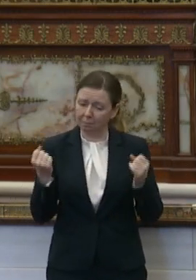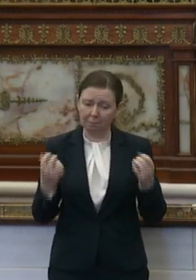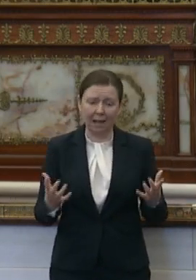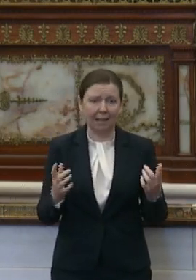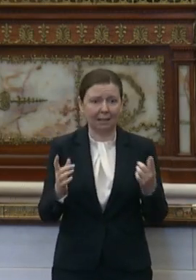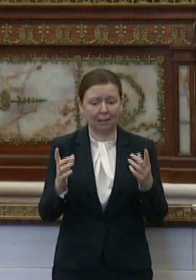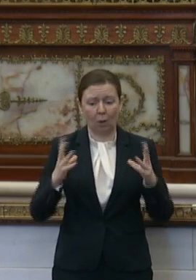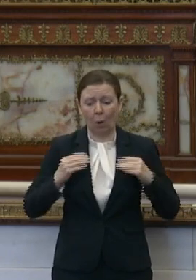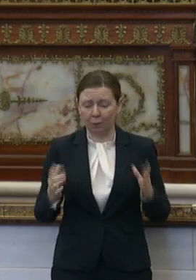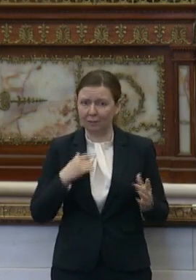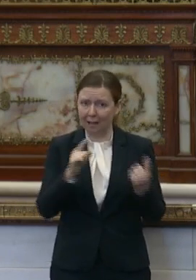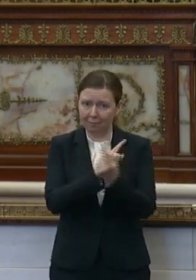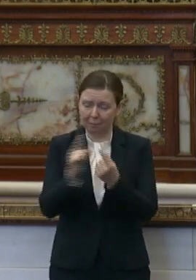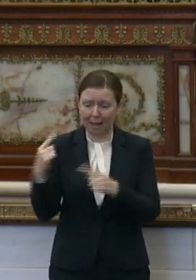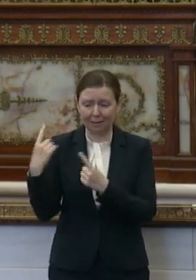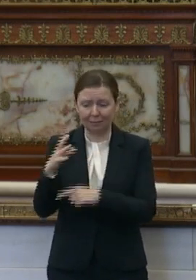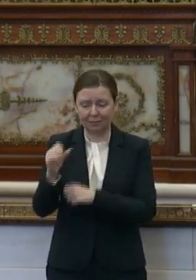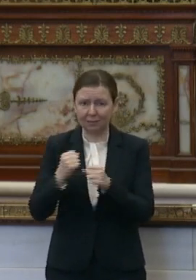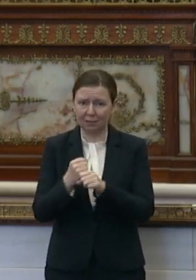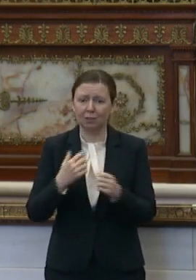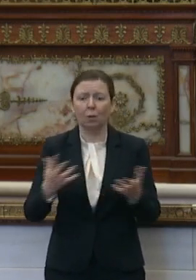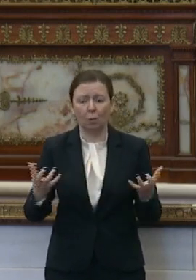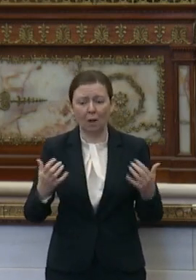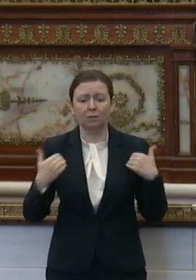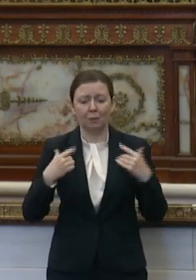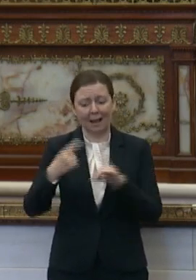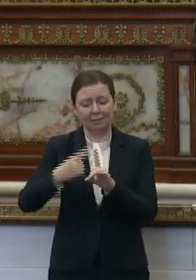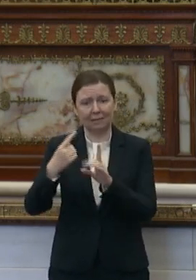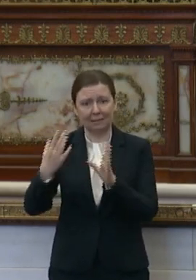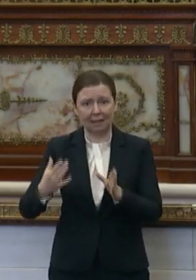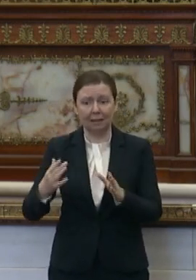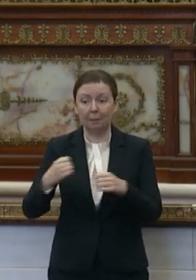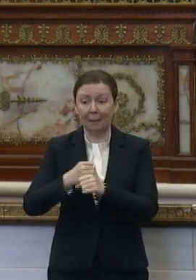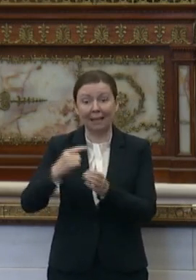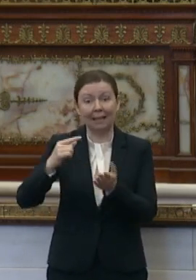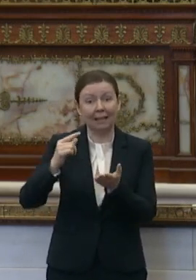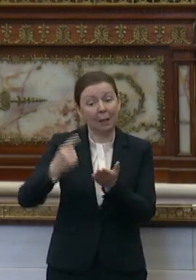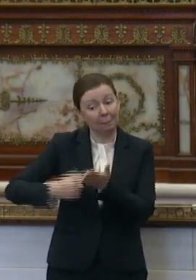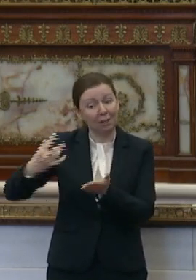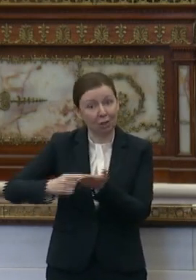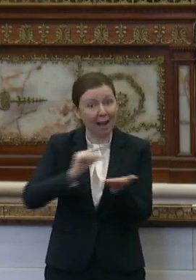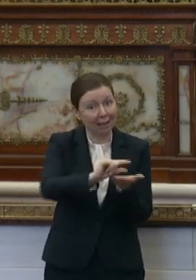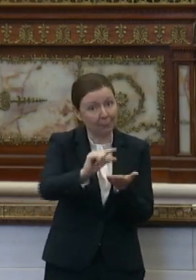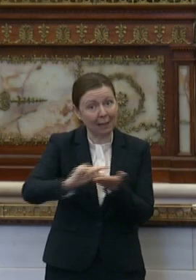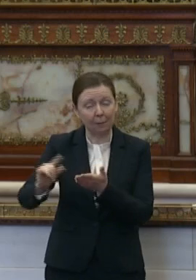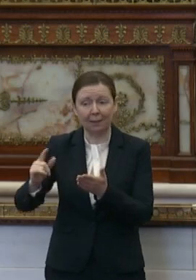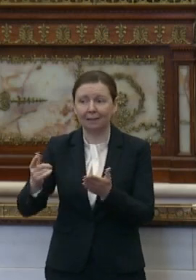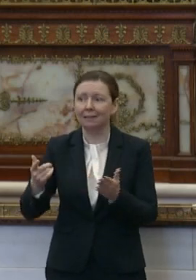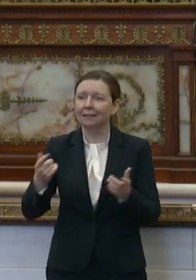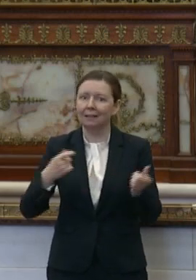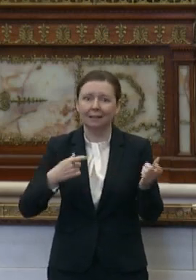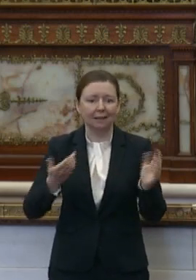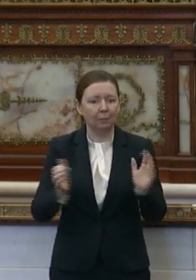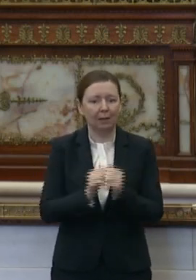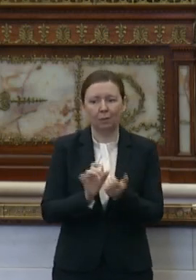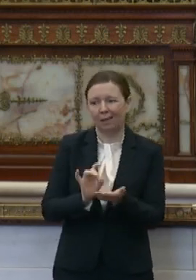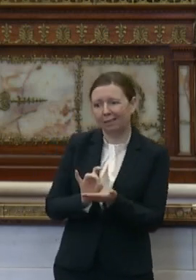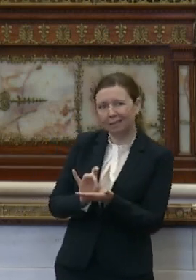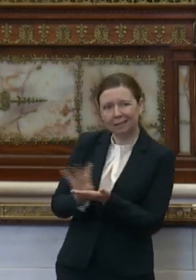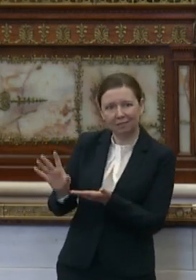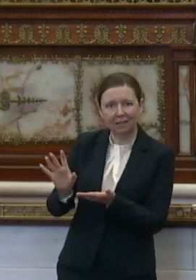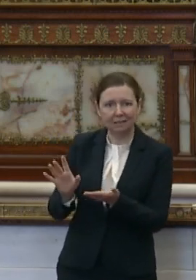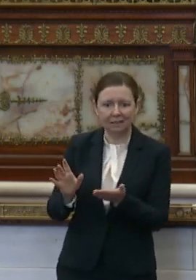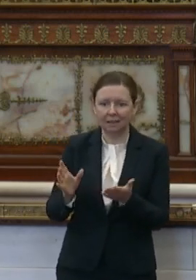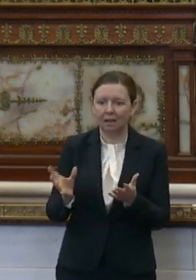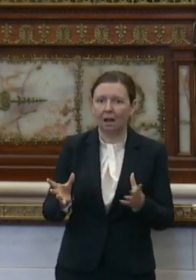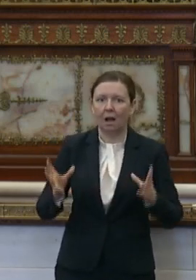met in 50 years would rather have a tenant making some sort of periodic payment plan than have to spend money to evict them, absorb the lost